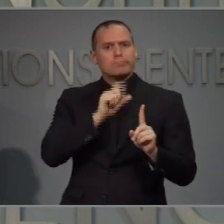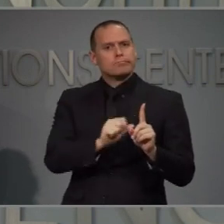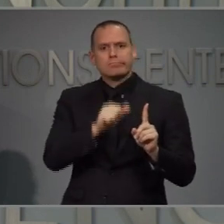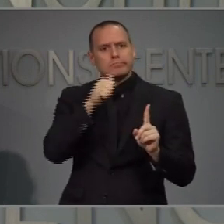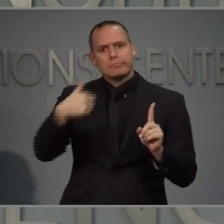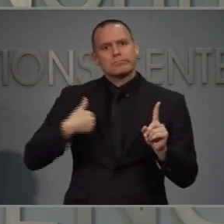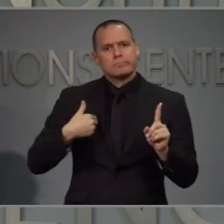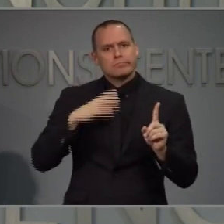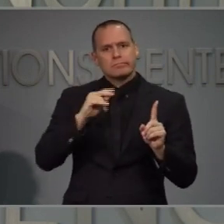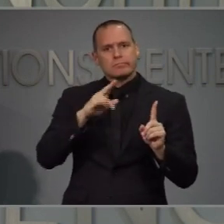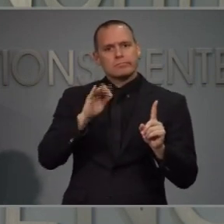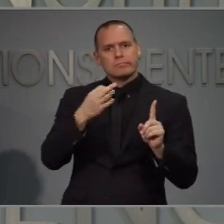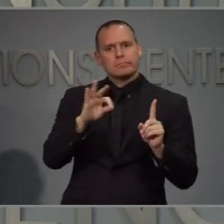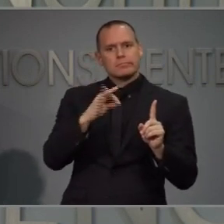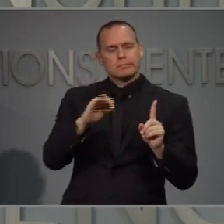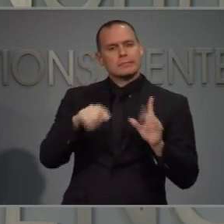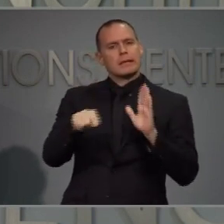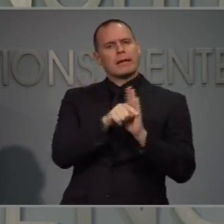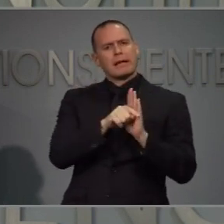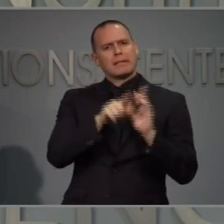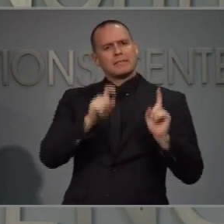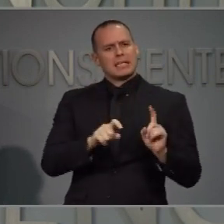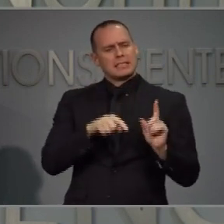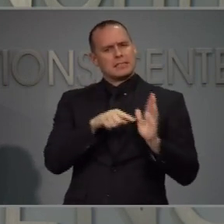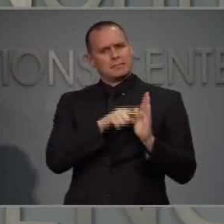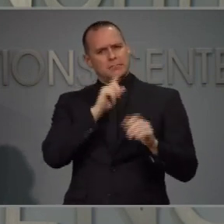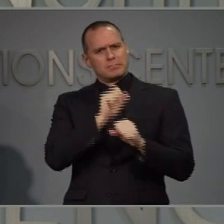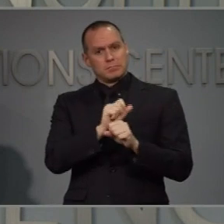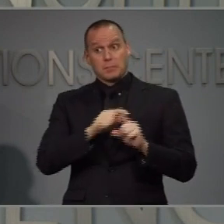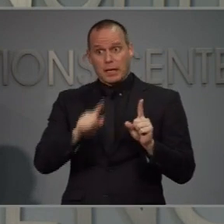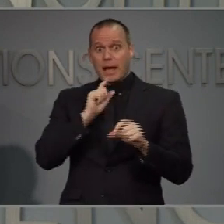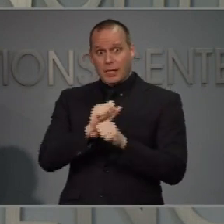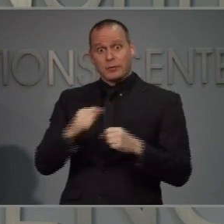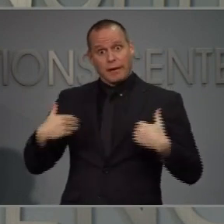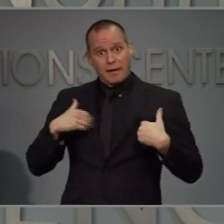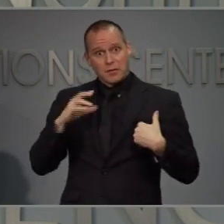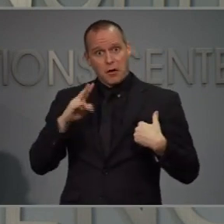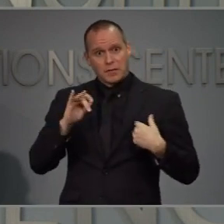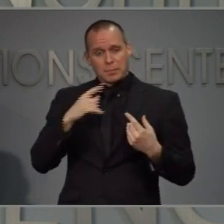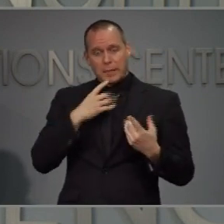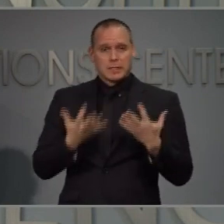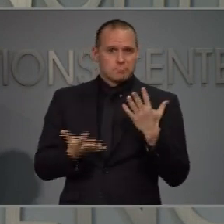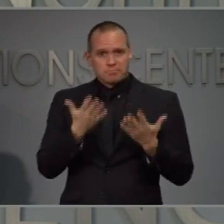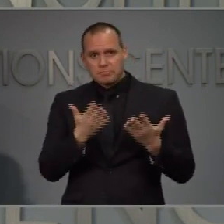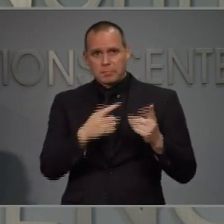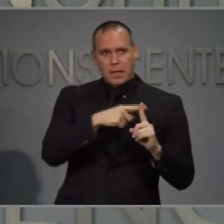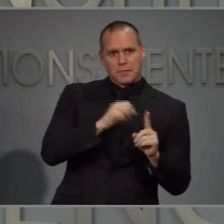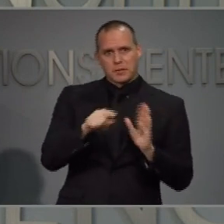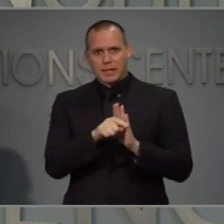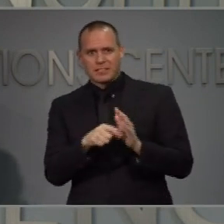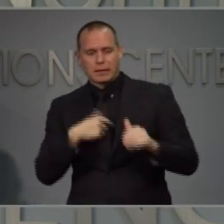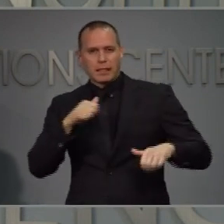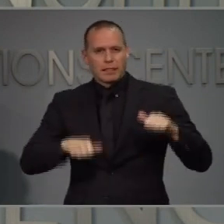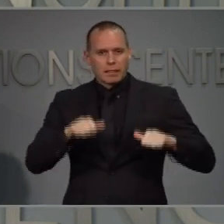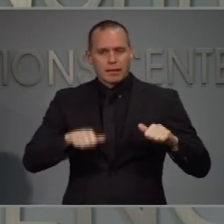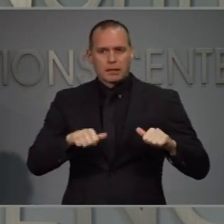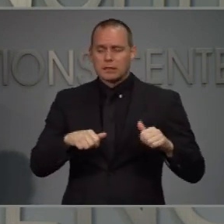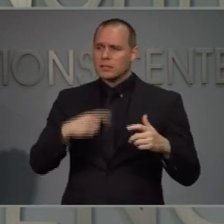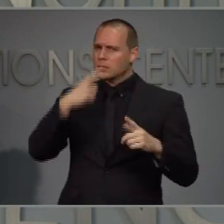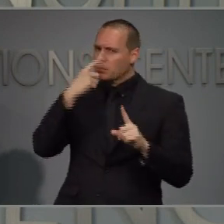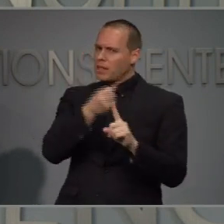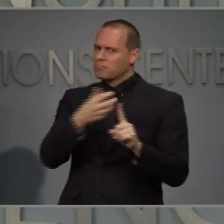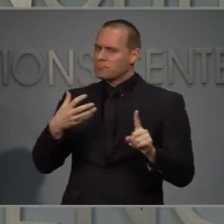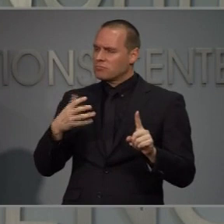to be exhibiting signs of what they feel might be coronavirus. Can you talk at all about this and whether this is